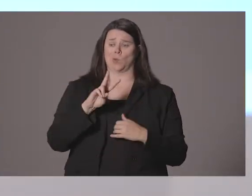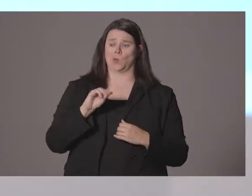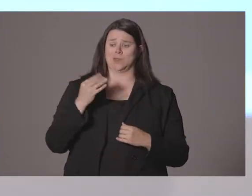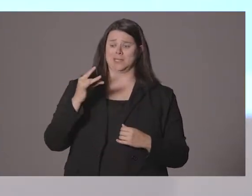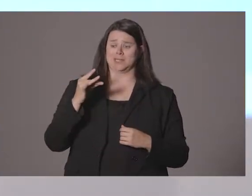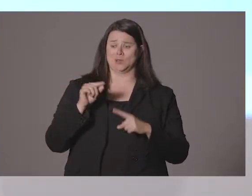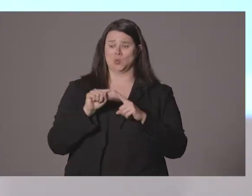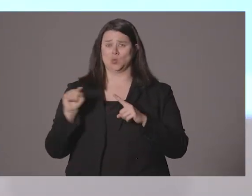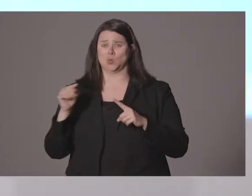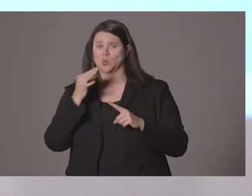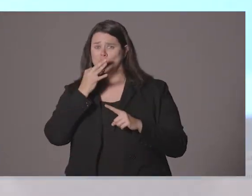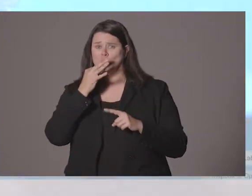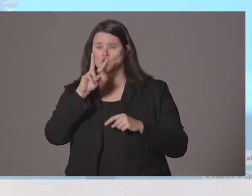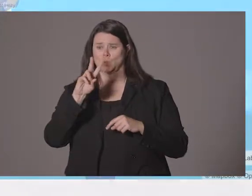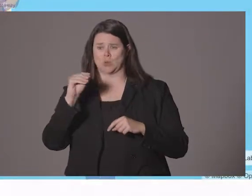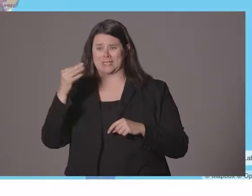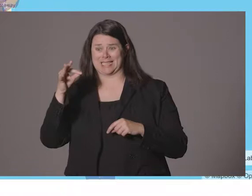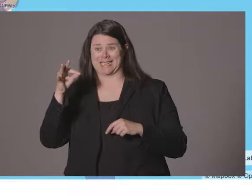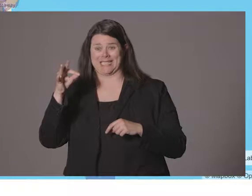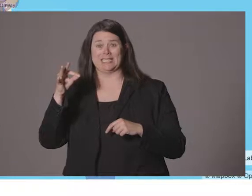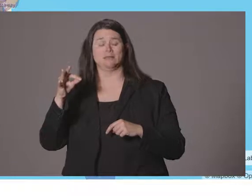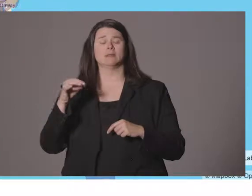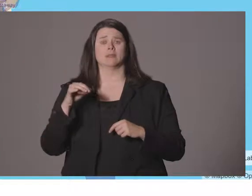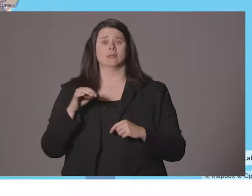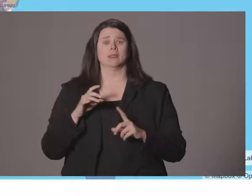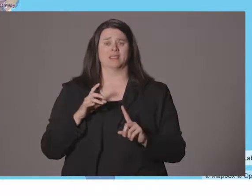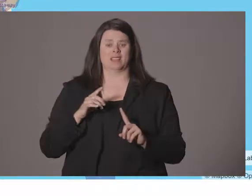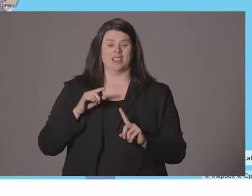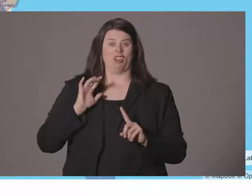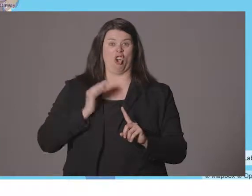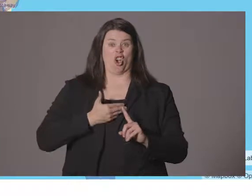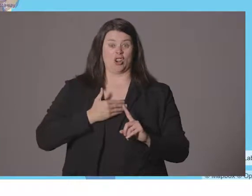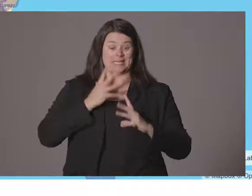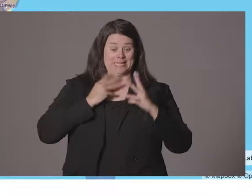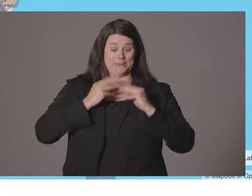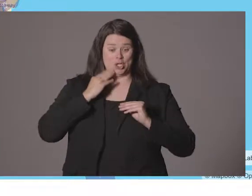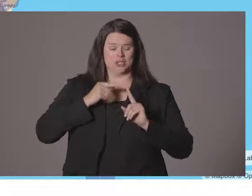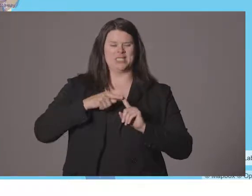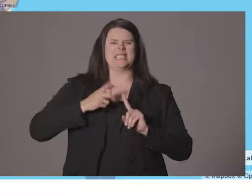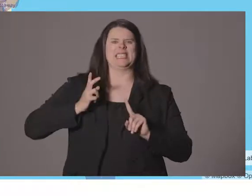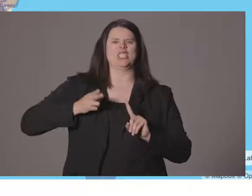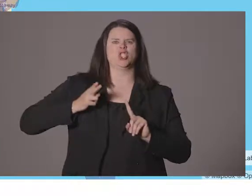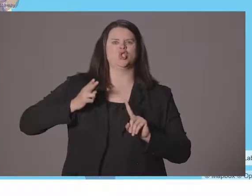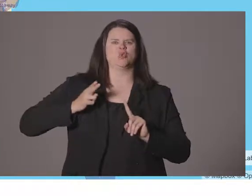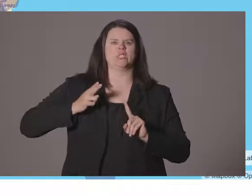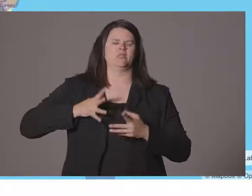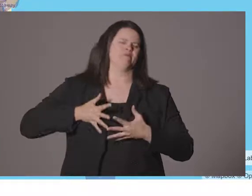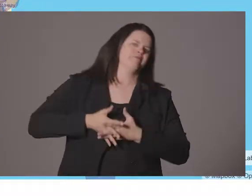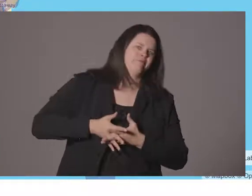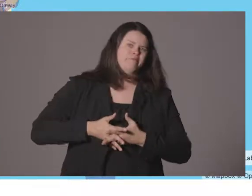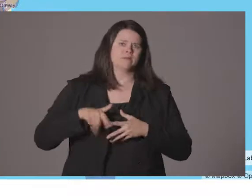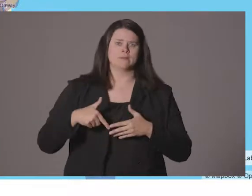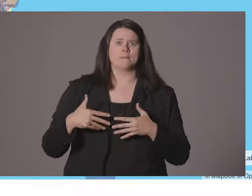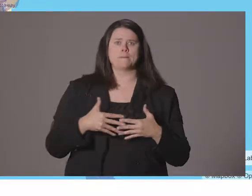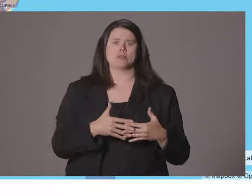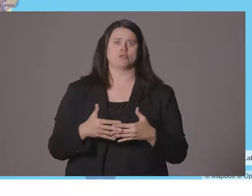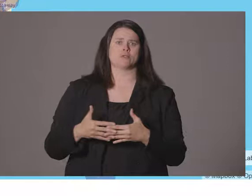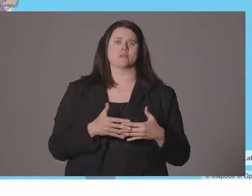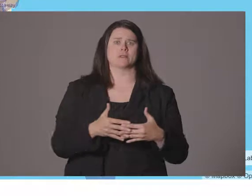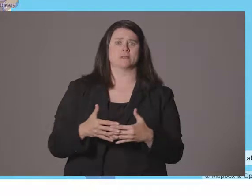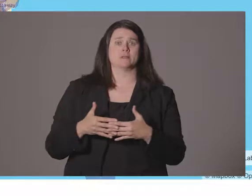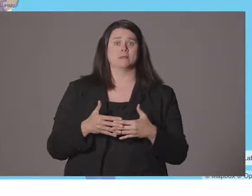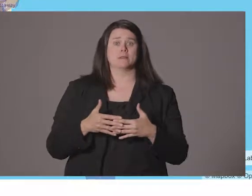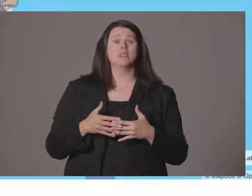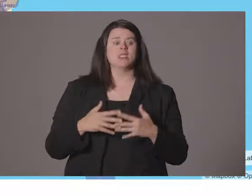in our experience here. So when we look at this particular map, which is a relatively new resource